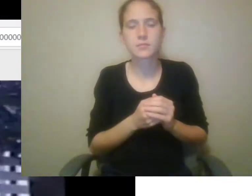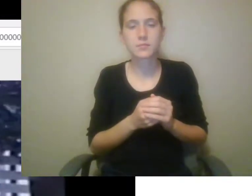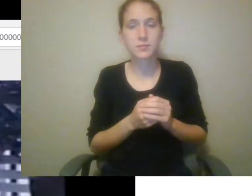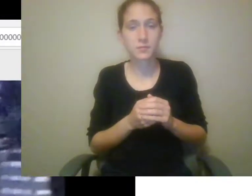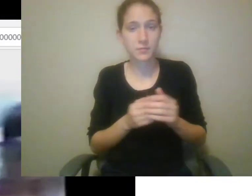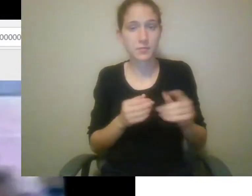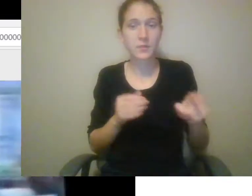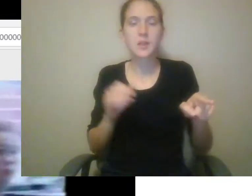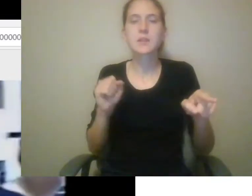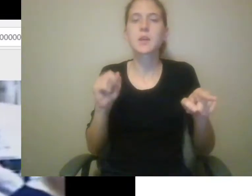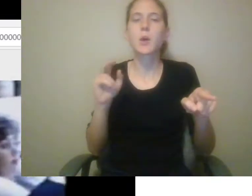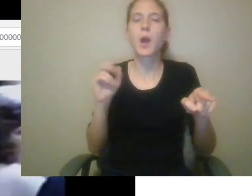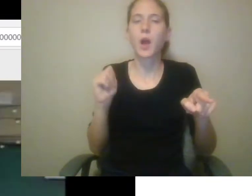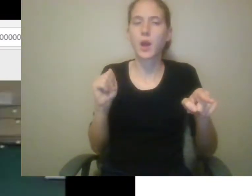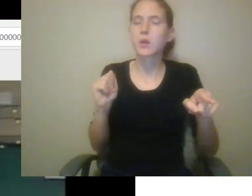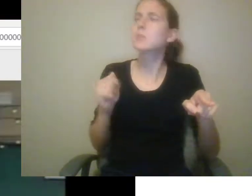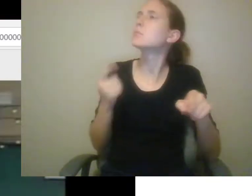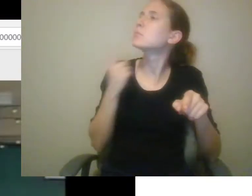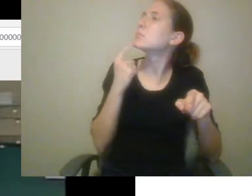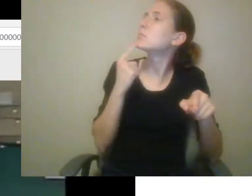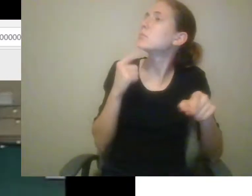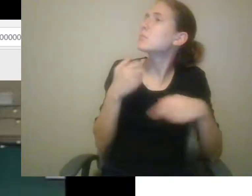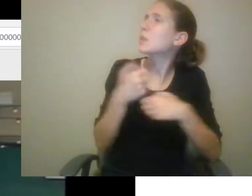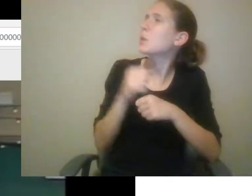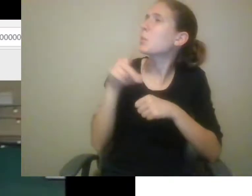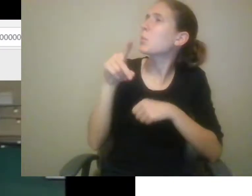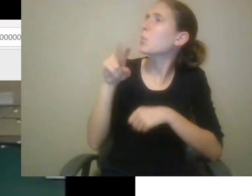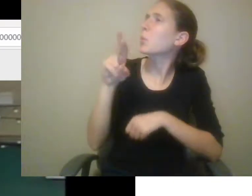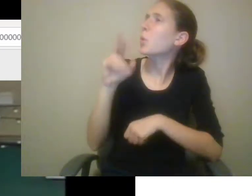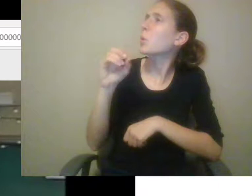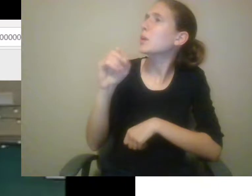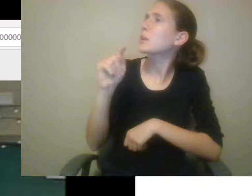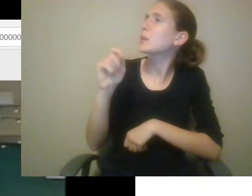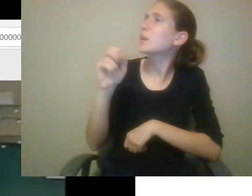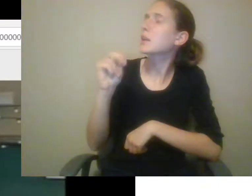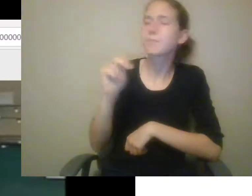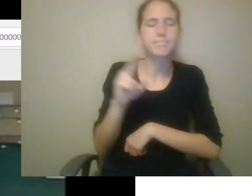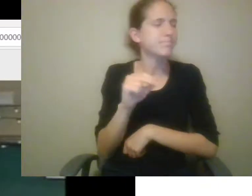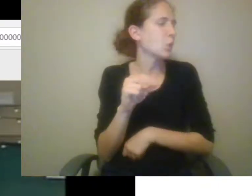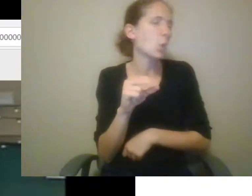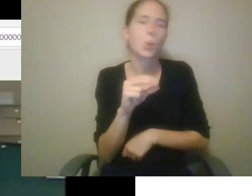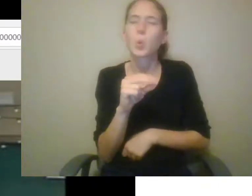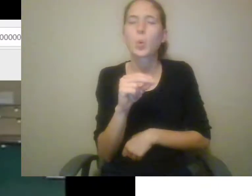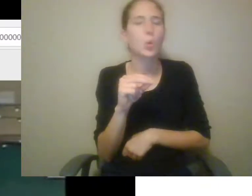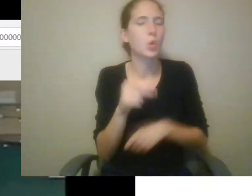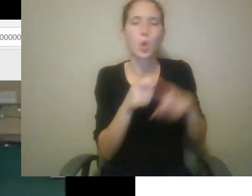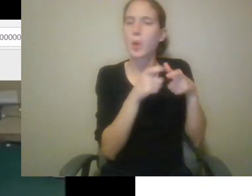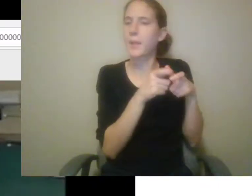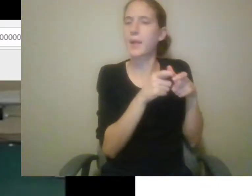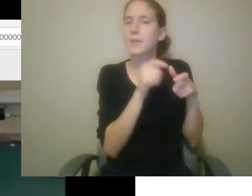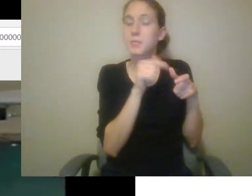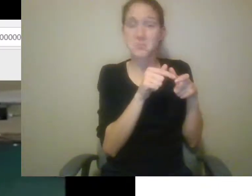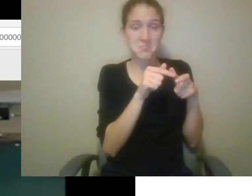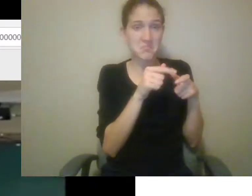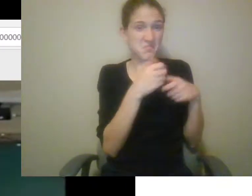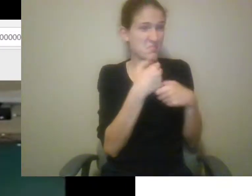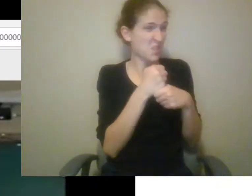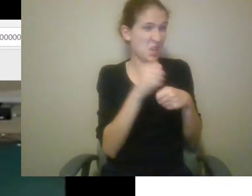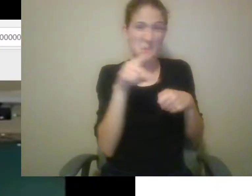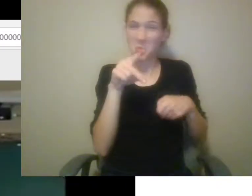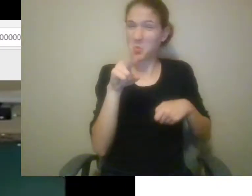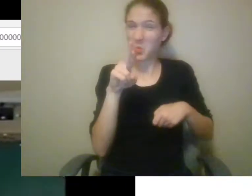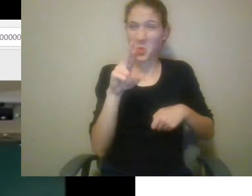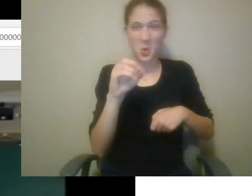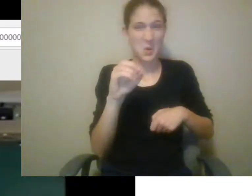Sarah? Is it protein? Well, protein, no, not really. Just remember, this is the chloroplast. Okay, protein's going to be made somewhere